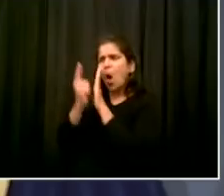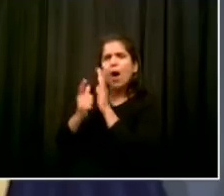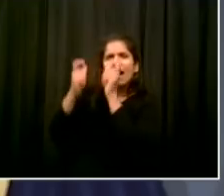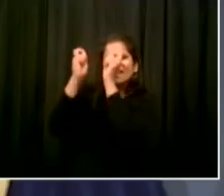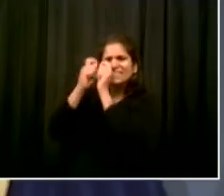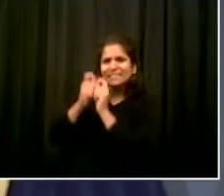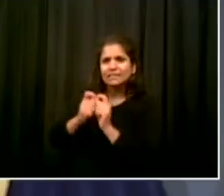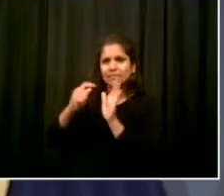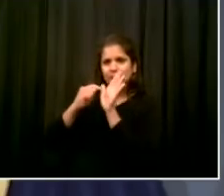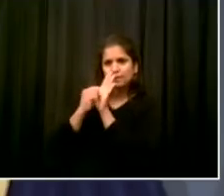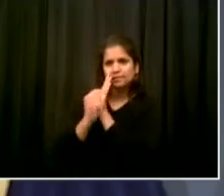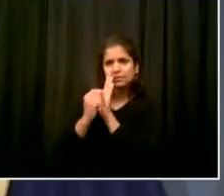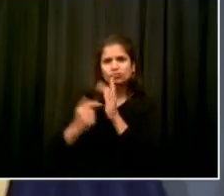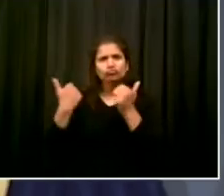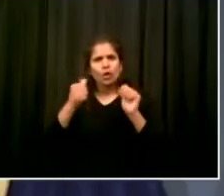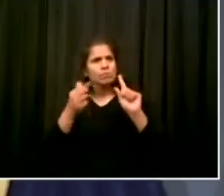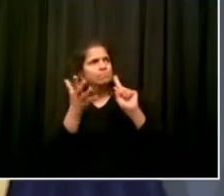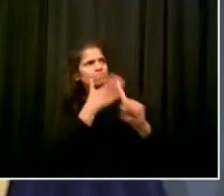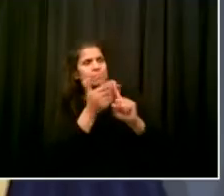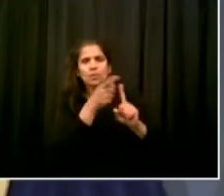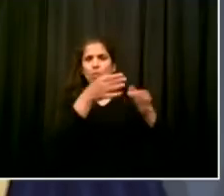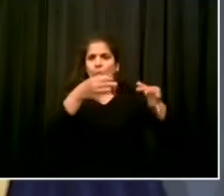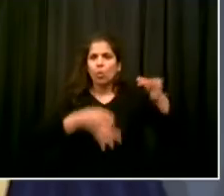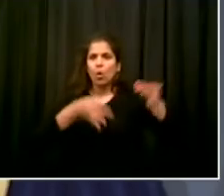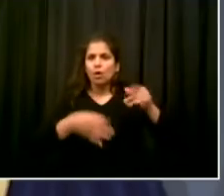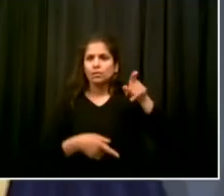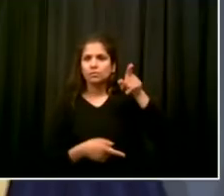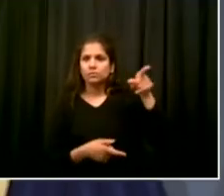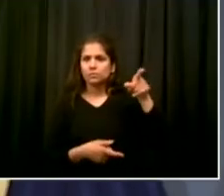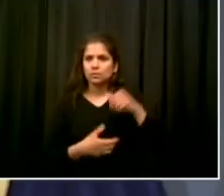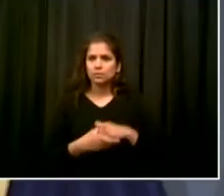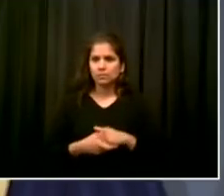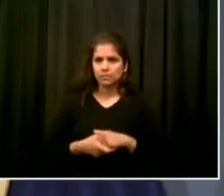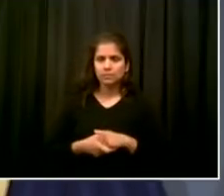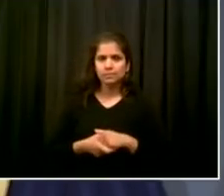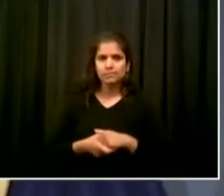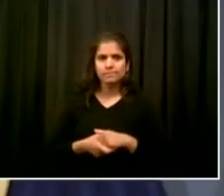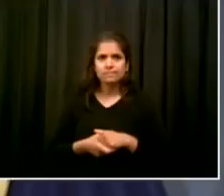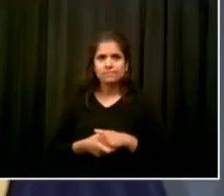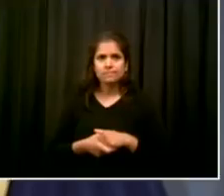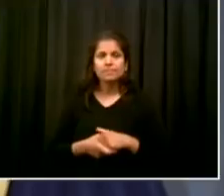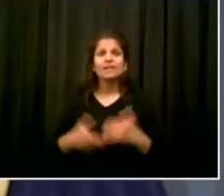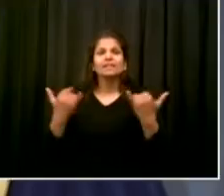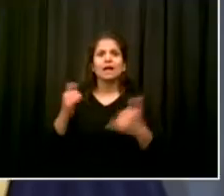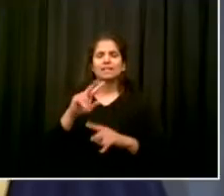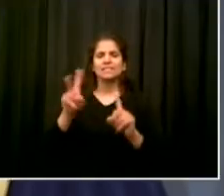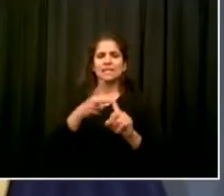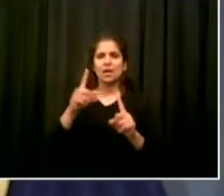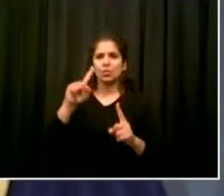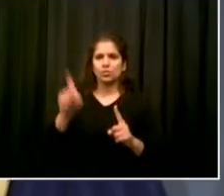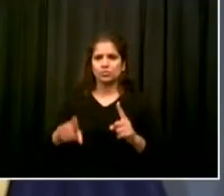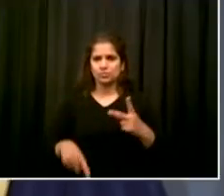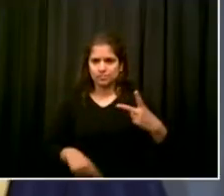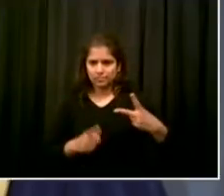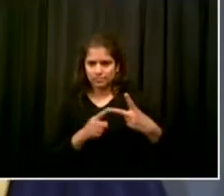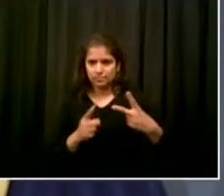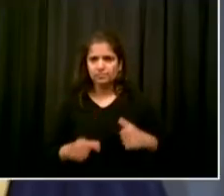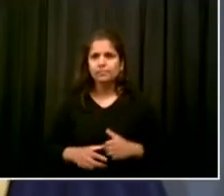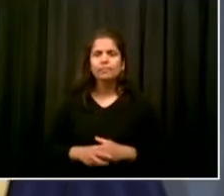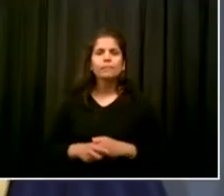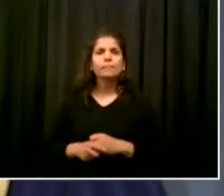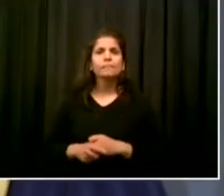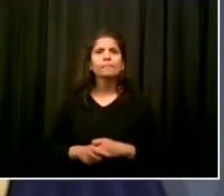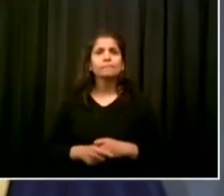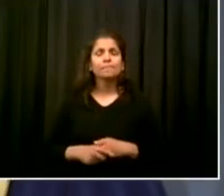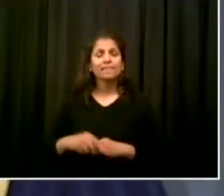Thanks. So, and then reflecting on this political moment, you know, yesterday there was a very heated city